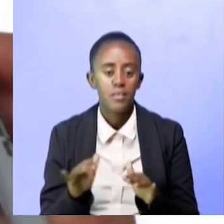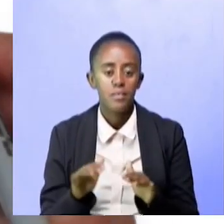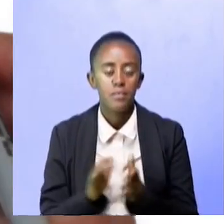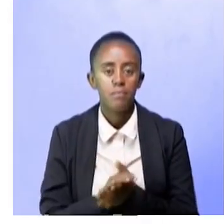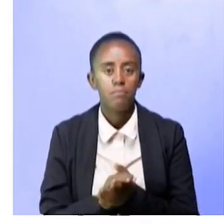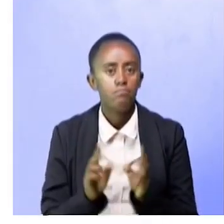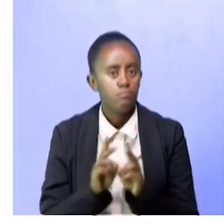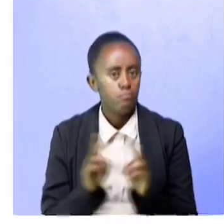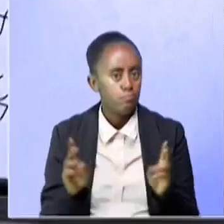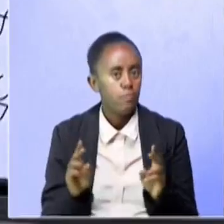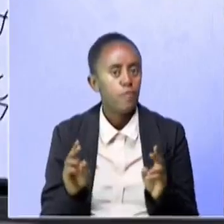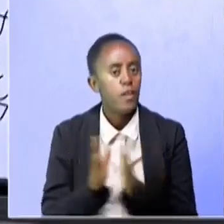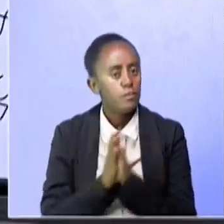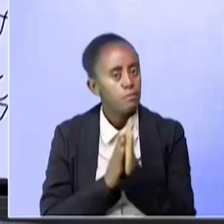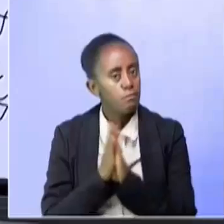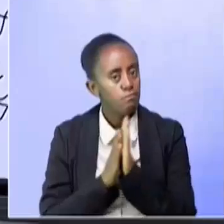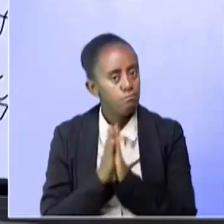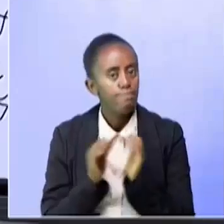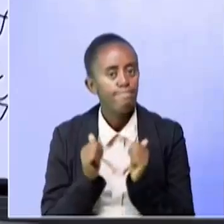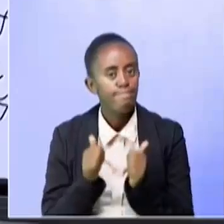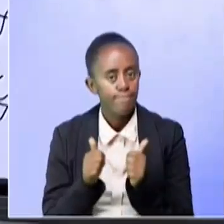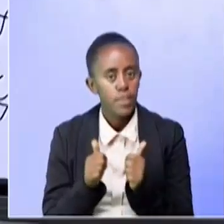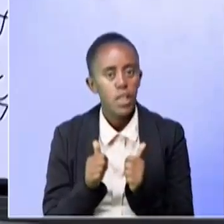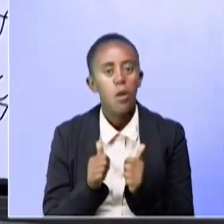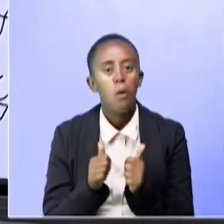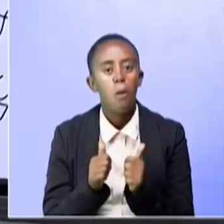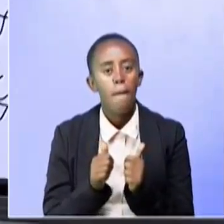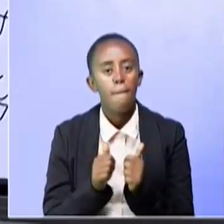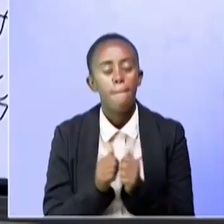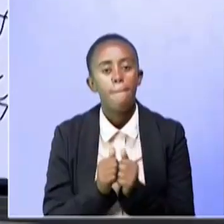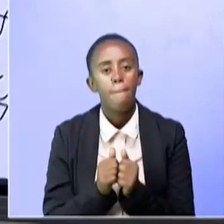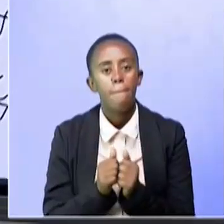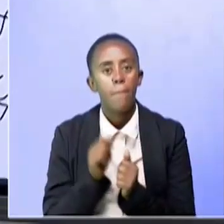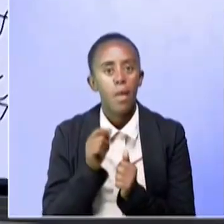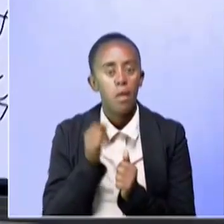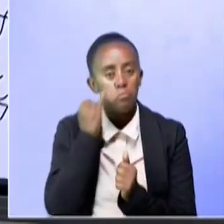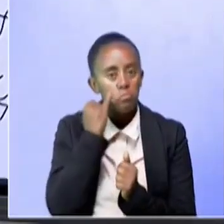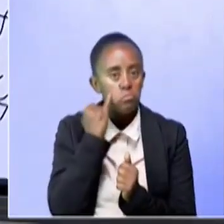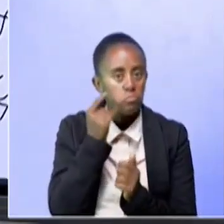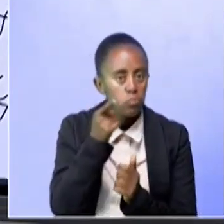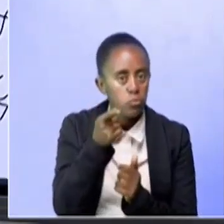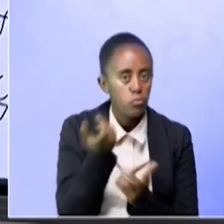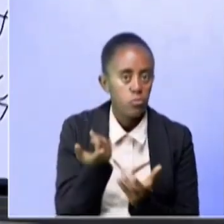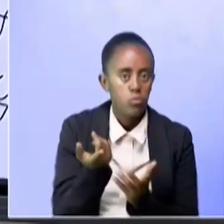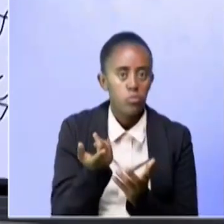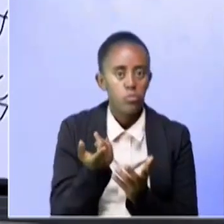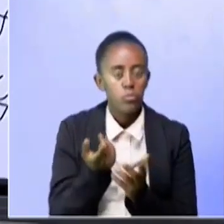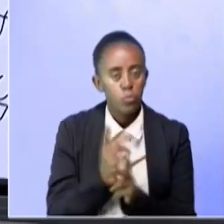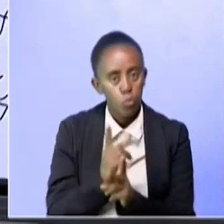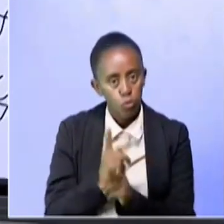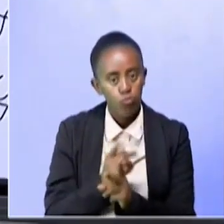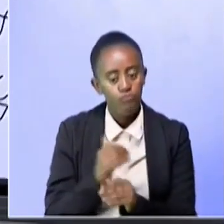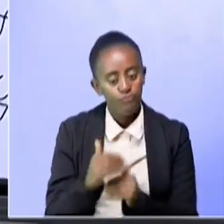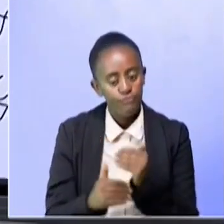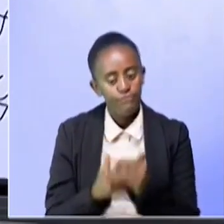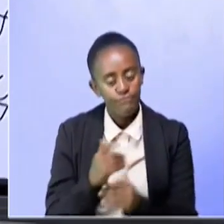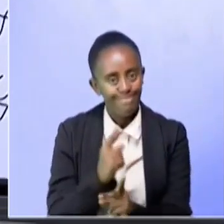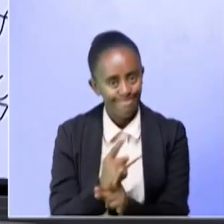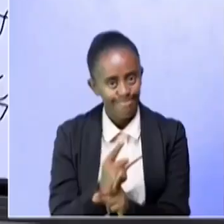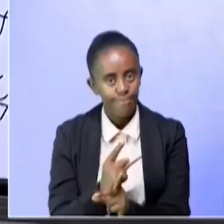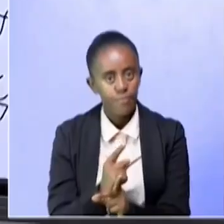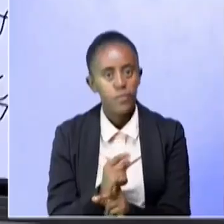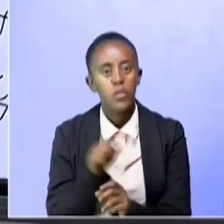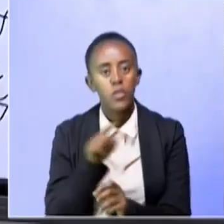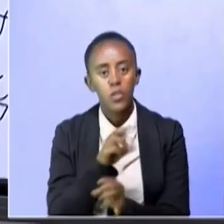Very interesting. Procedures. As if you are keeping the procedures, the way how to keep,